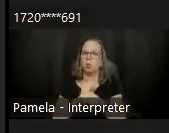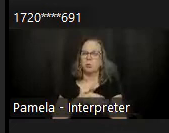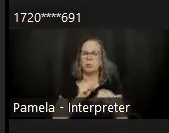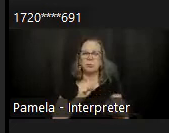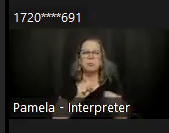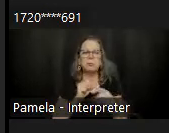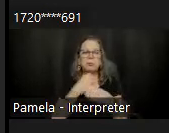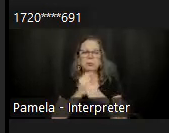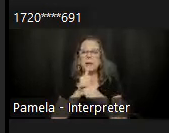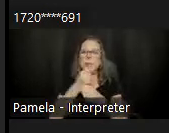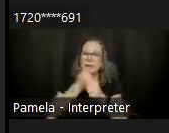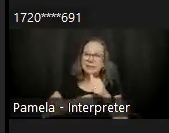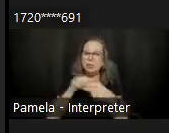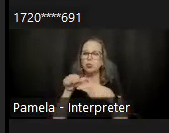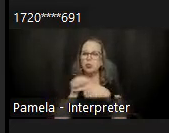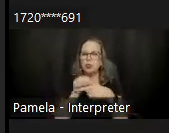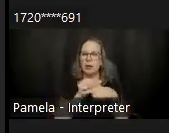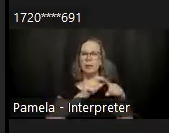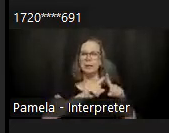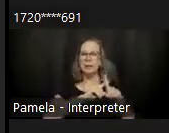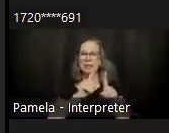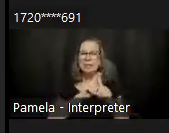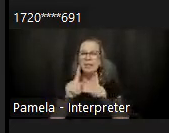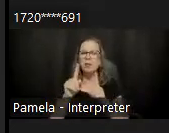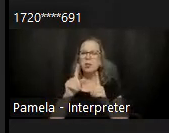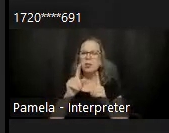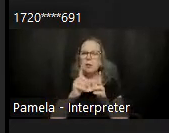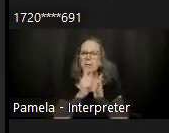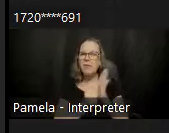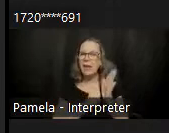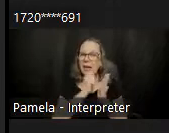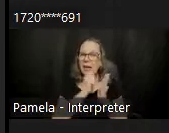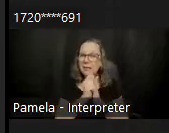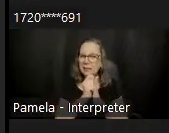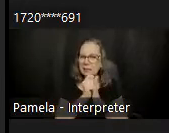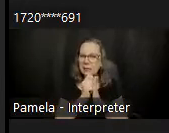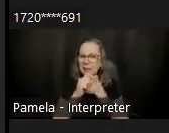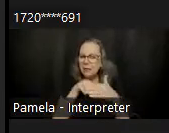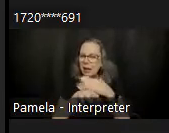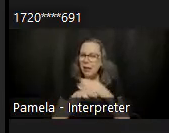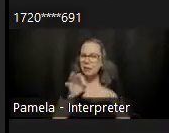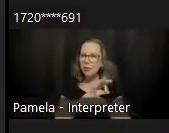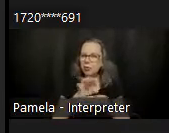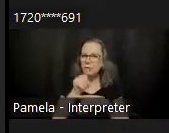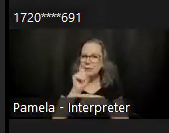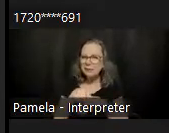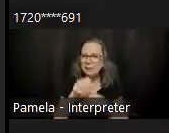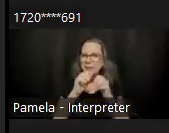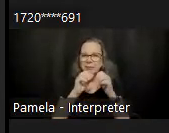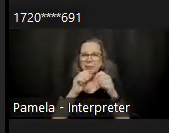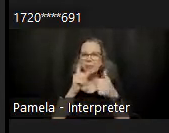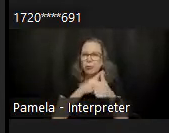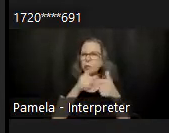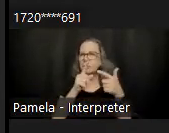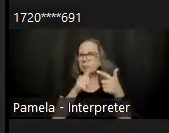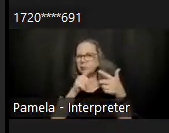each training a different phase of the Access and Functional Needs roadmap, and then just a little bit of what